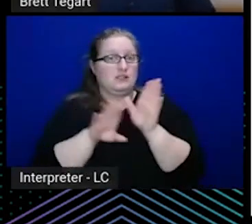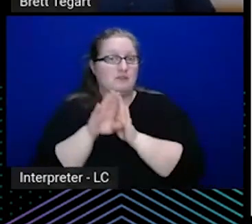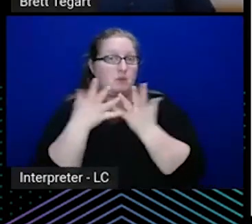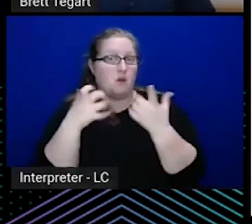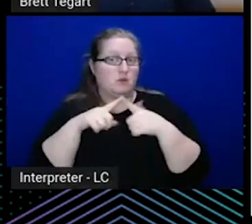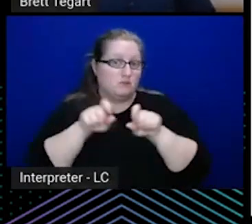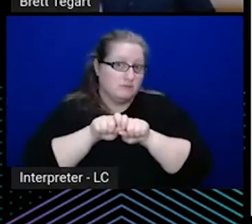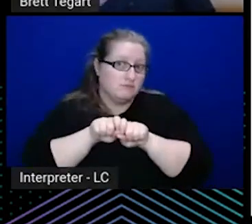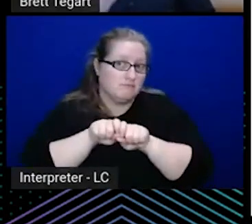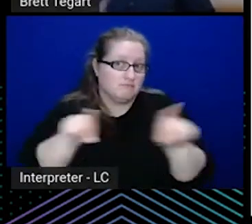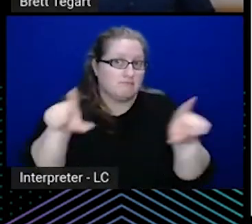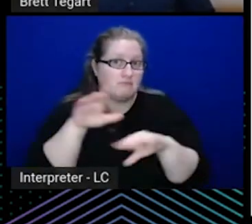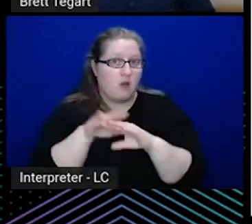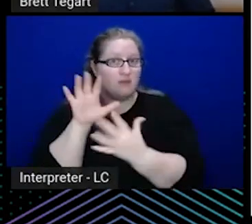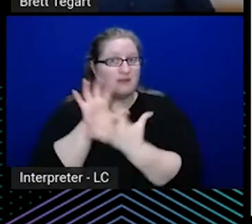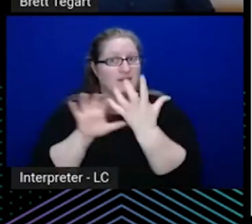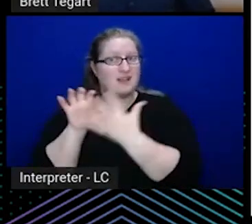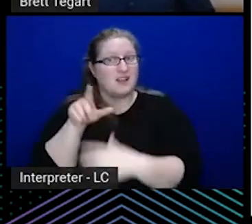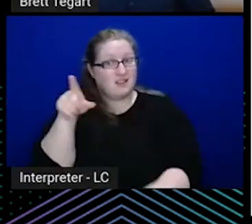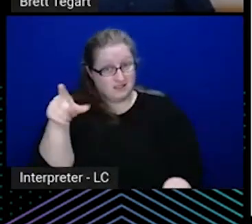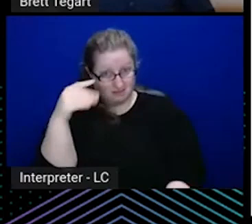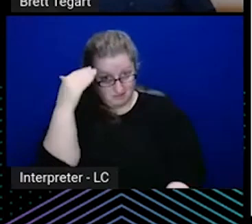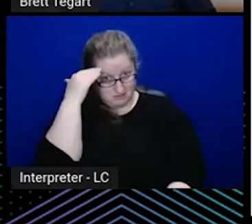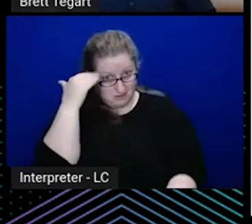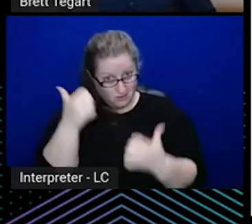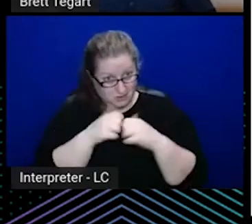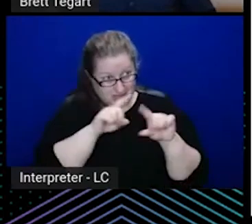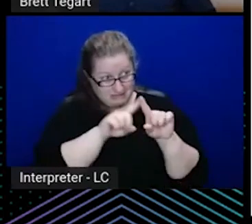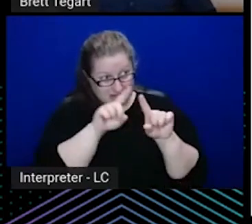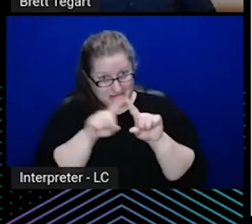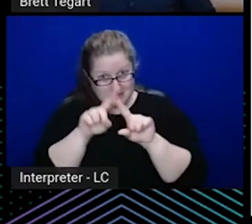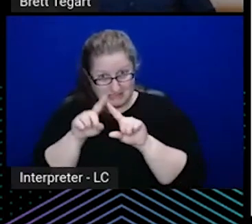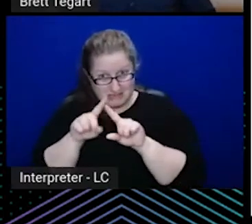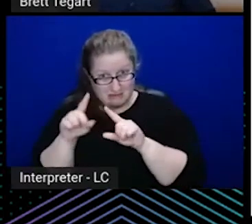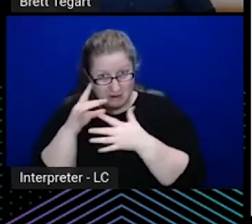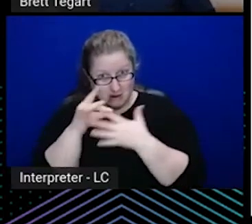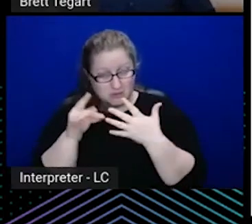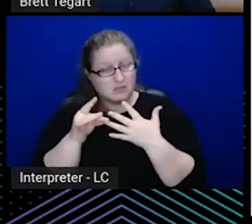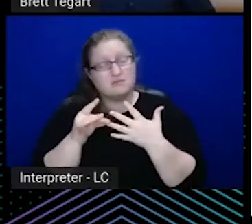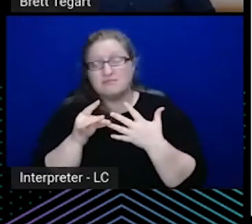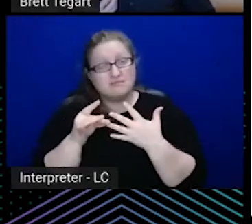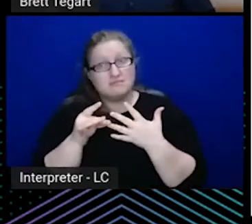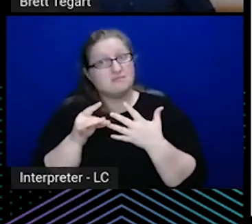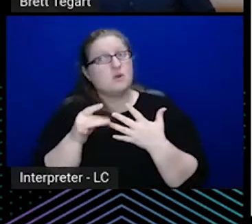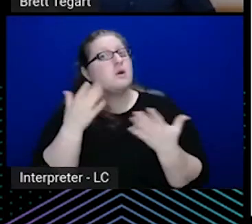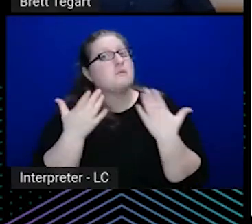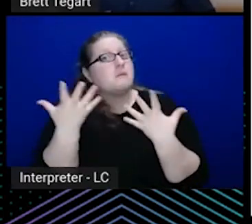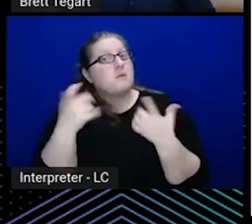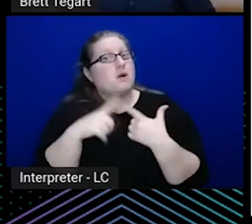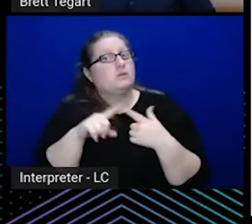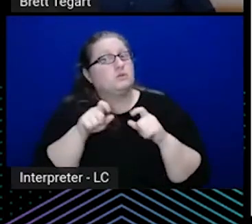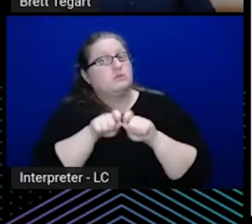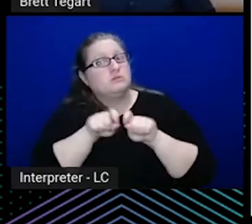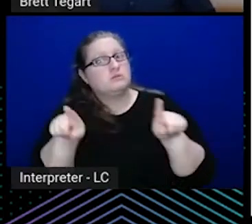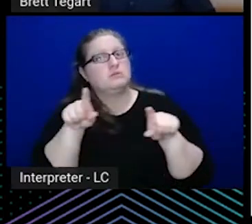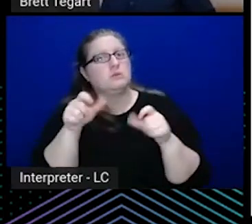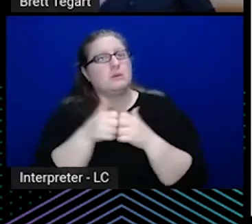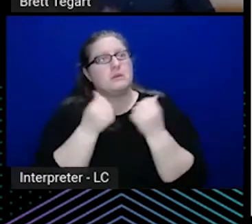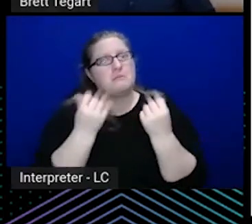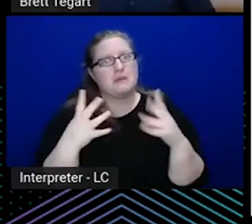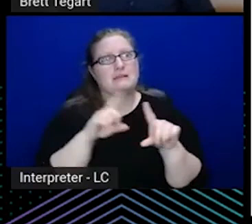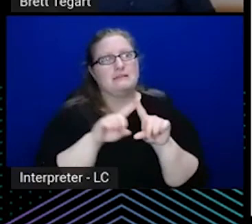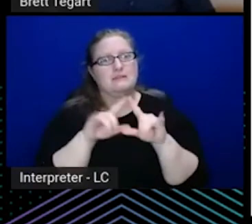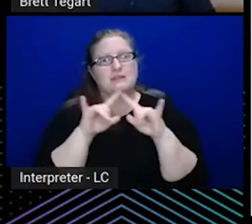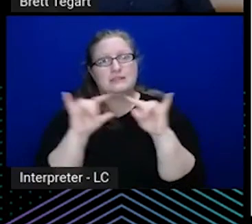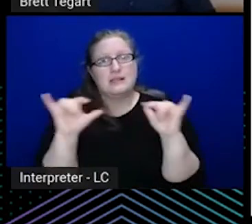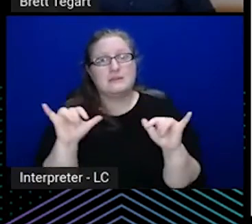on the cloud. They aren't familiar with the different cloud service providers, or they might want to deploy their application on multiple ones. By using